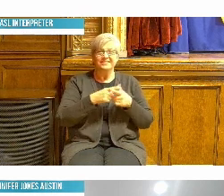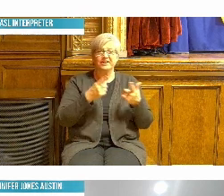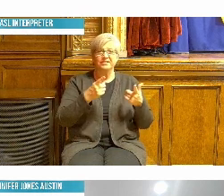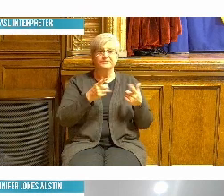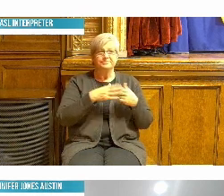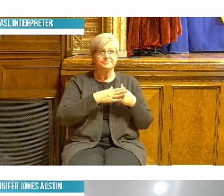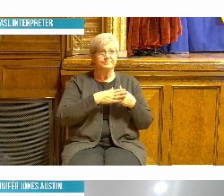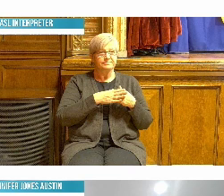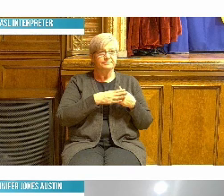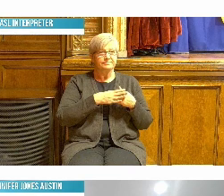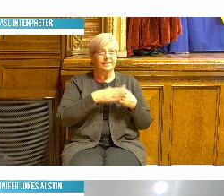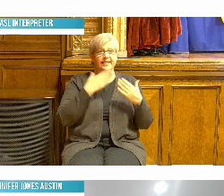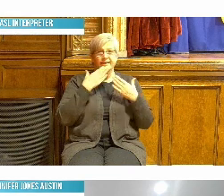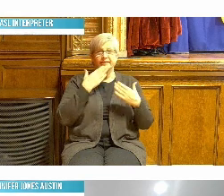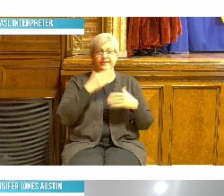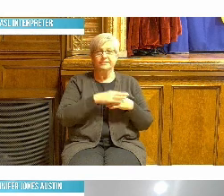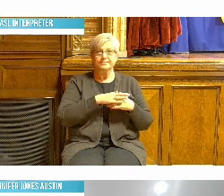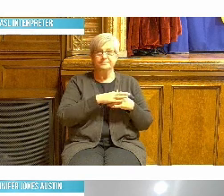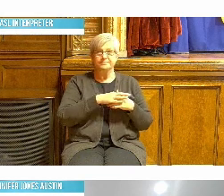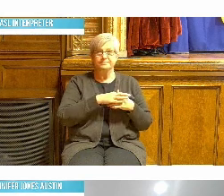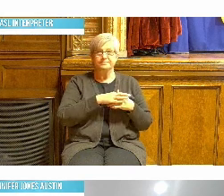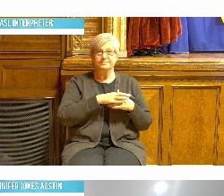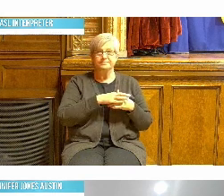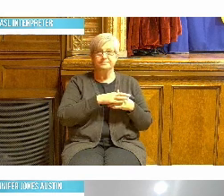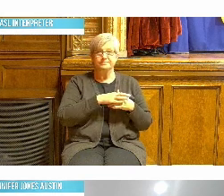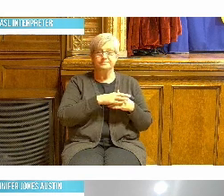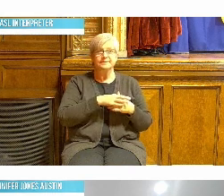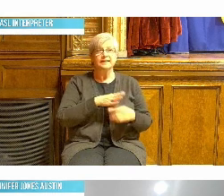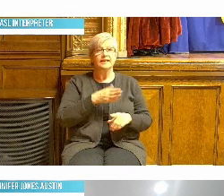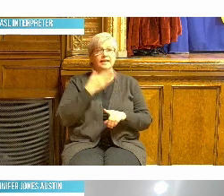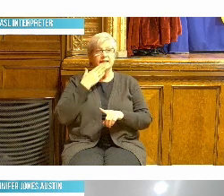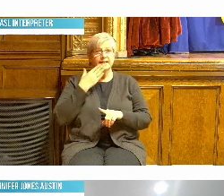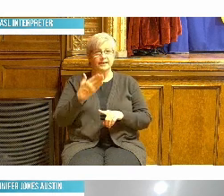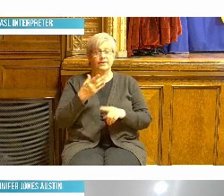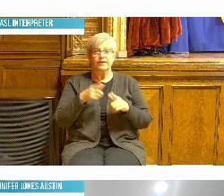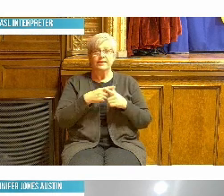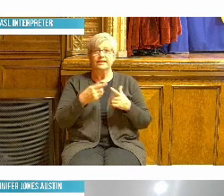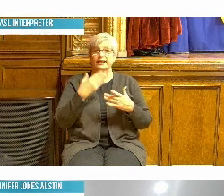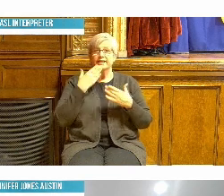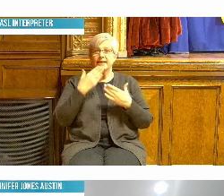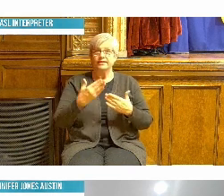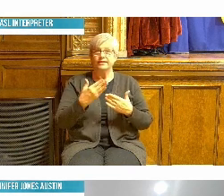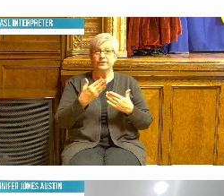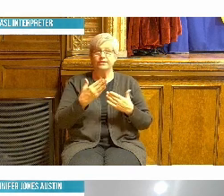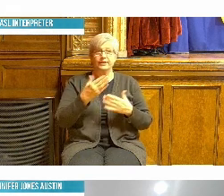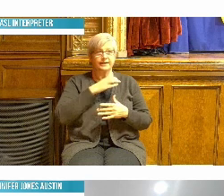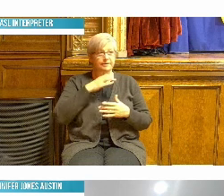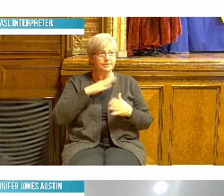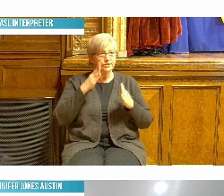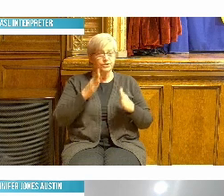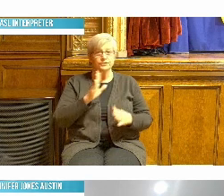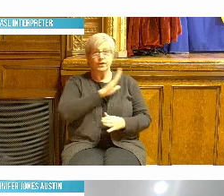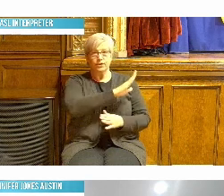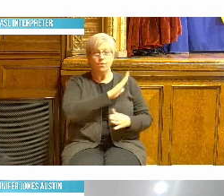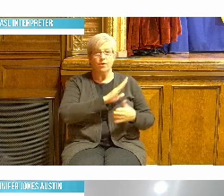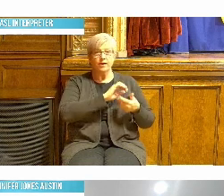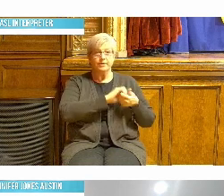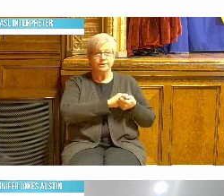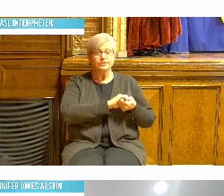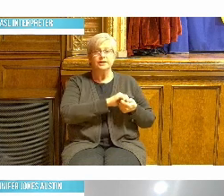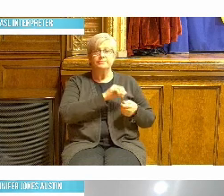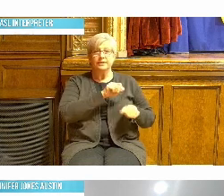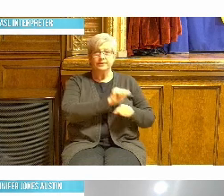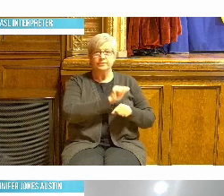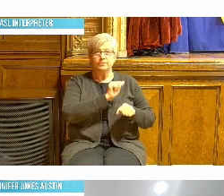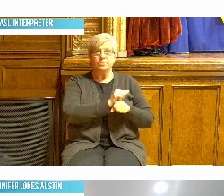so thank you. Thank you. And thank you, commissioners, for your partnership in this work.